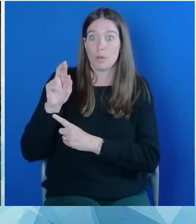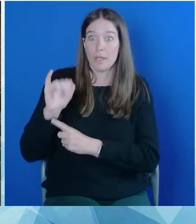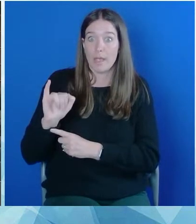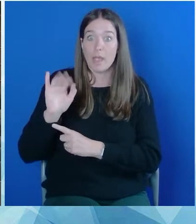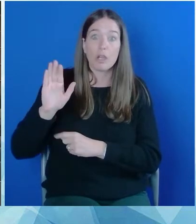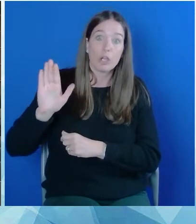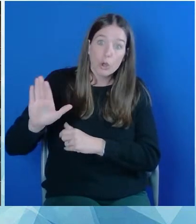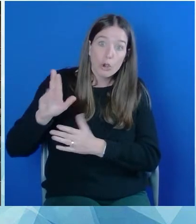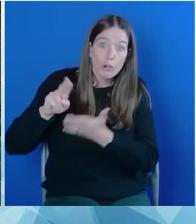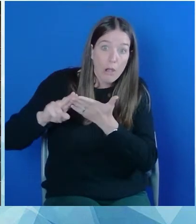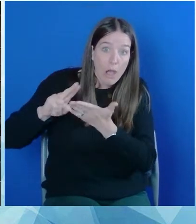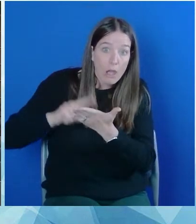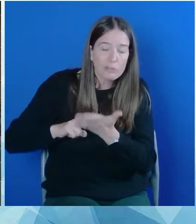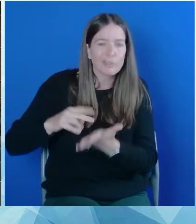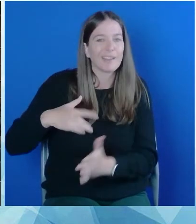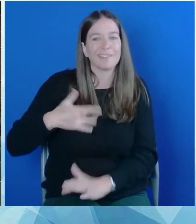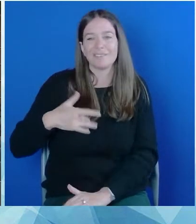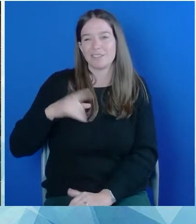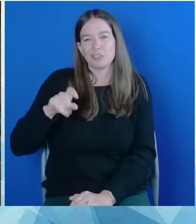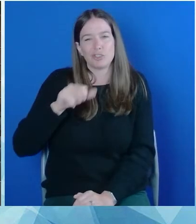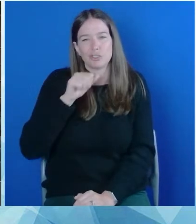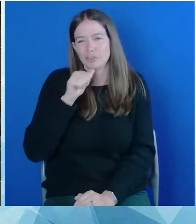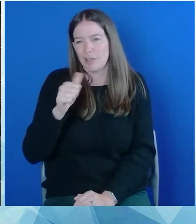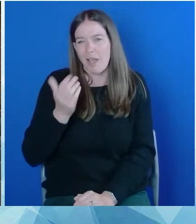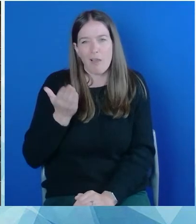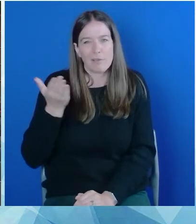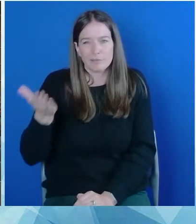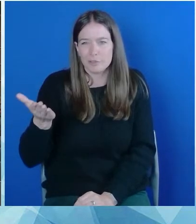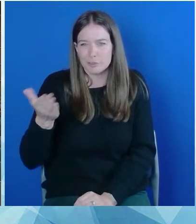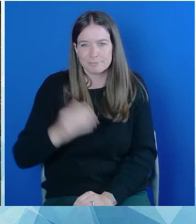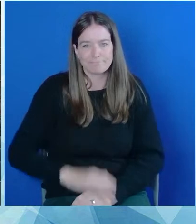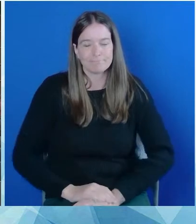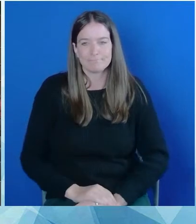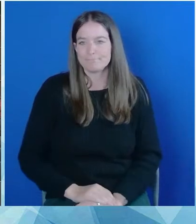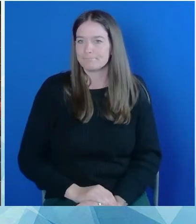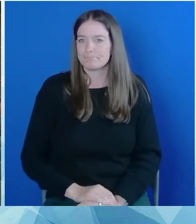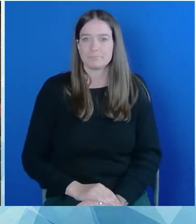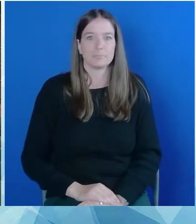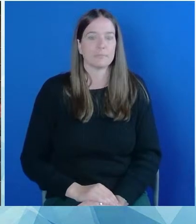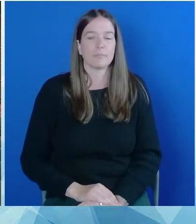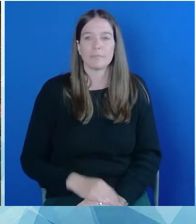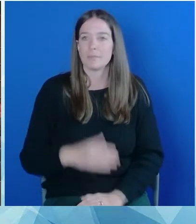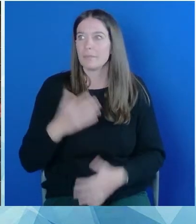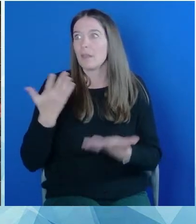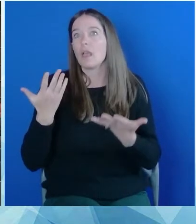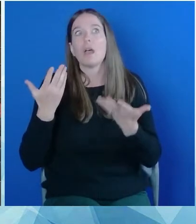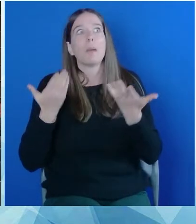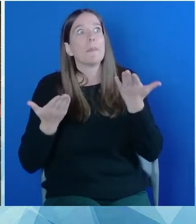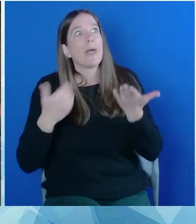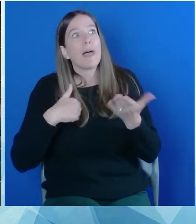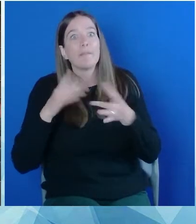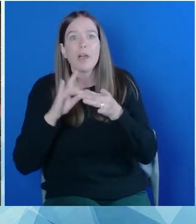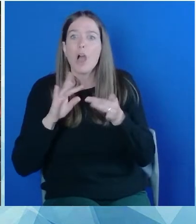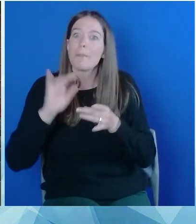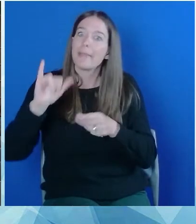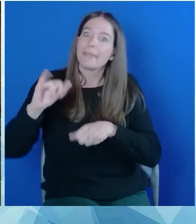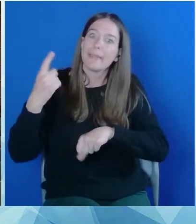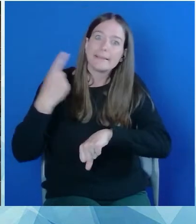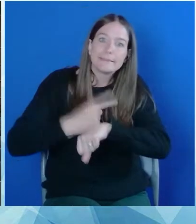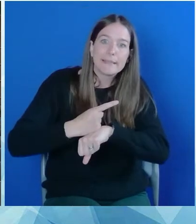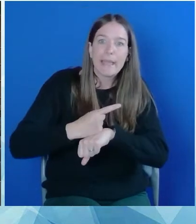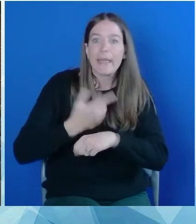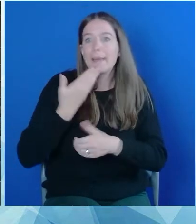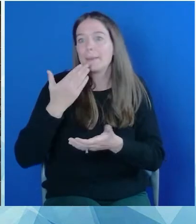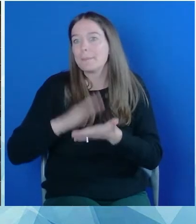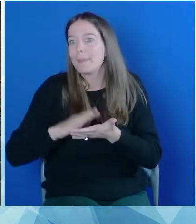extended. There have been comments that maybe she was having a bad day or something went wrong or she was super stressed. Absolutely